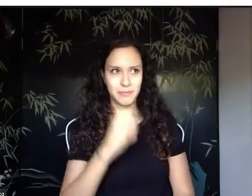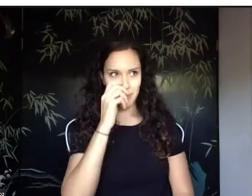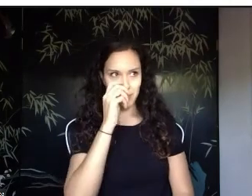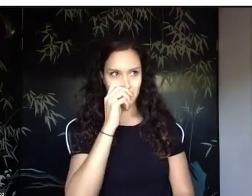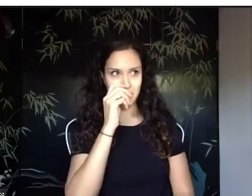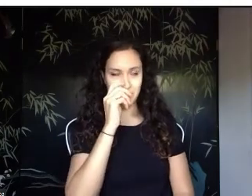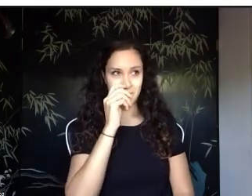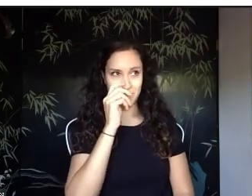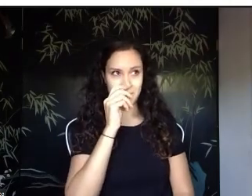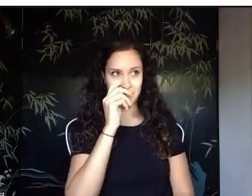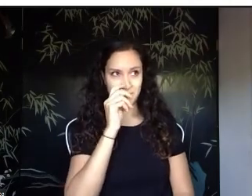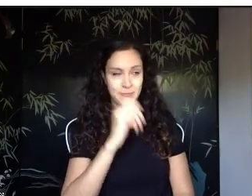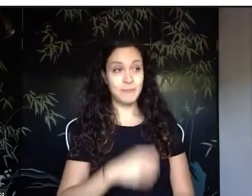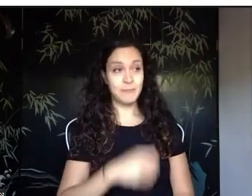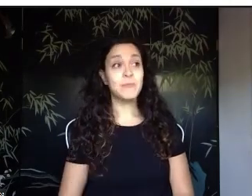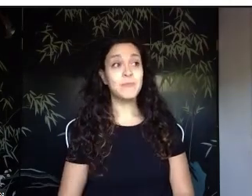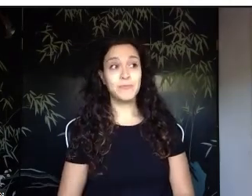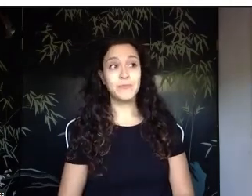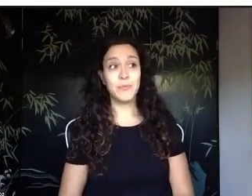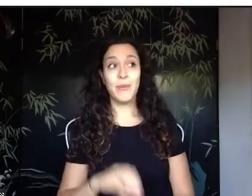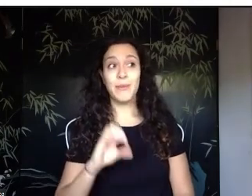check.